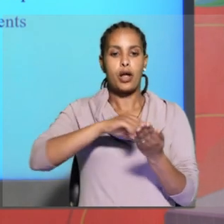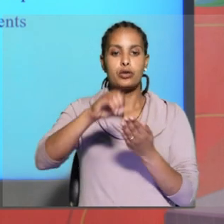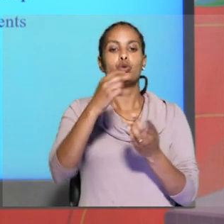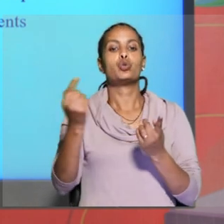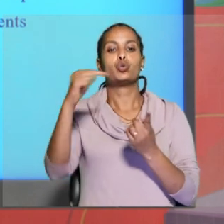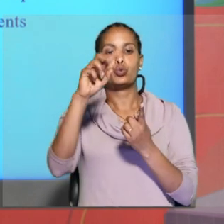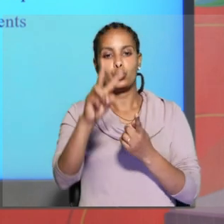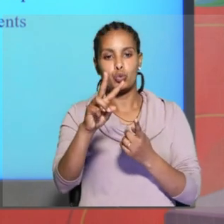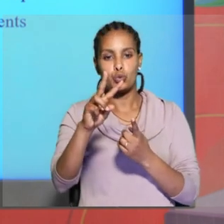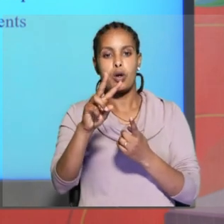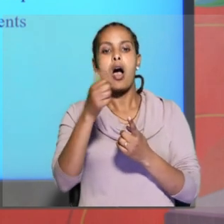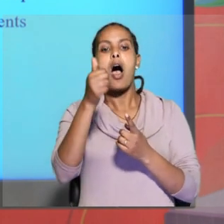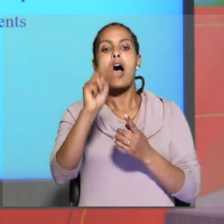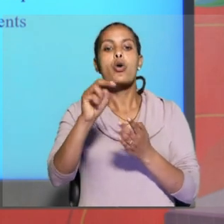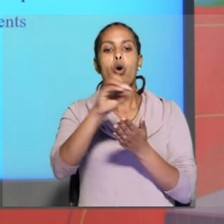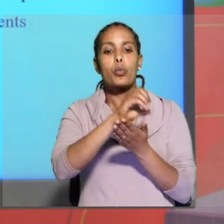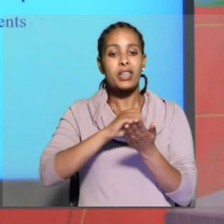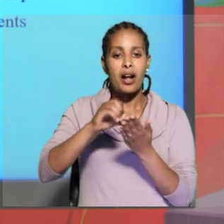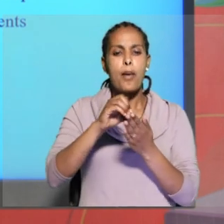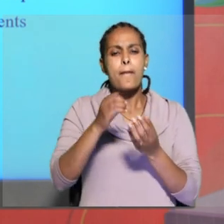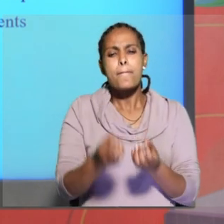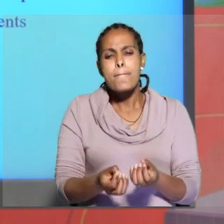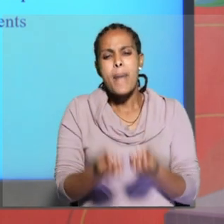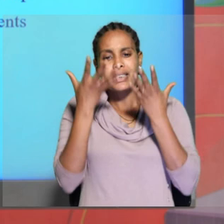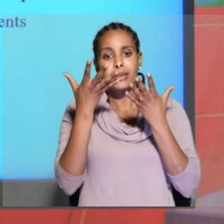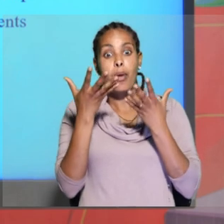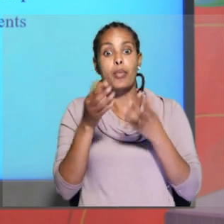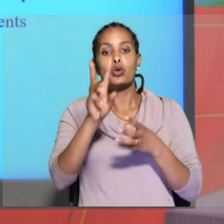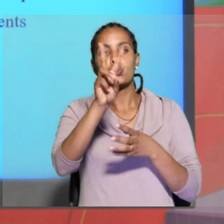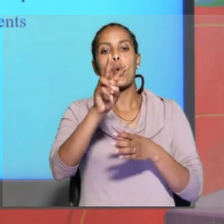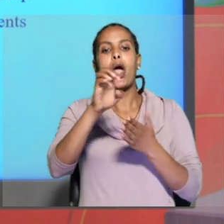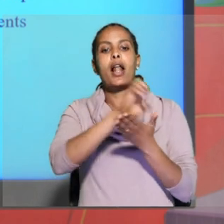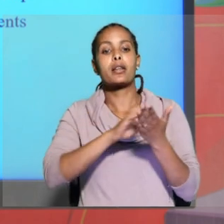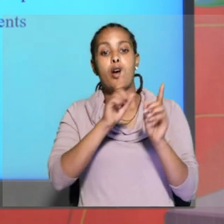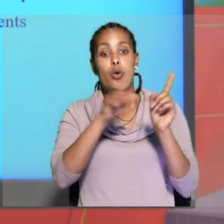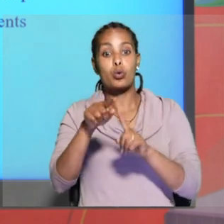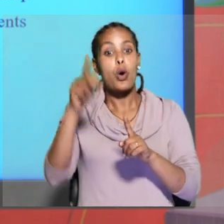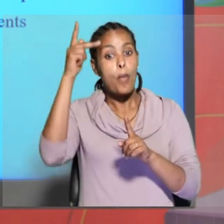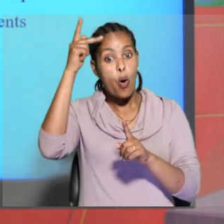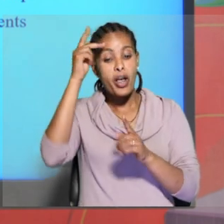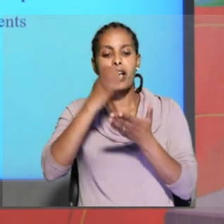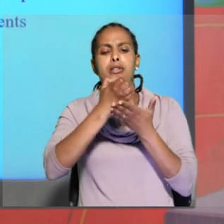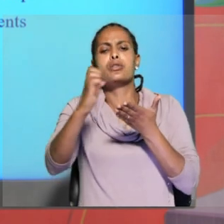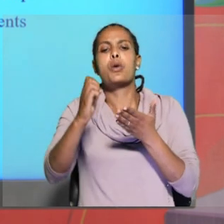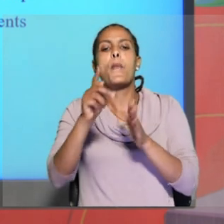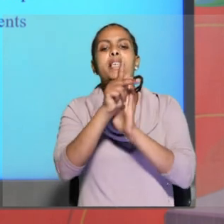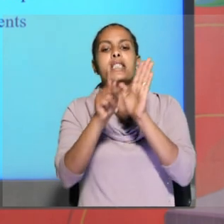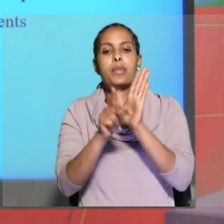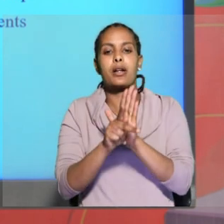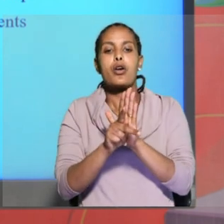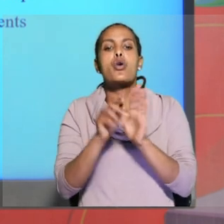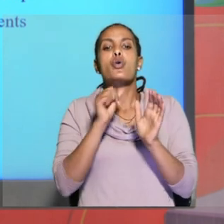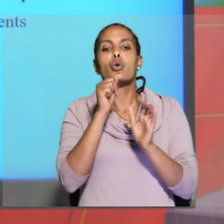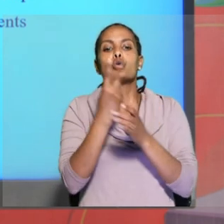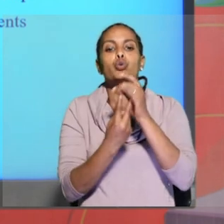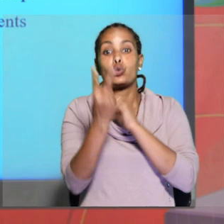2. An orbital can accommodate a maximum of 2 electrons. According to the Pauli exclusion principle, no